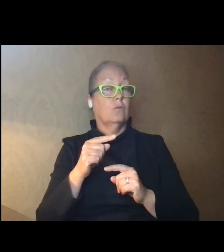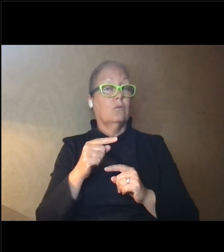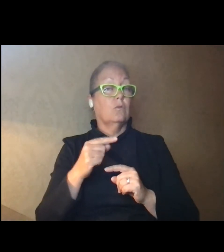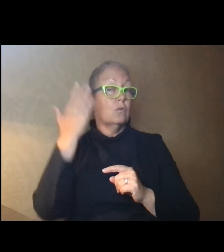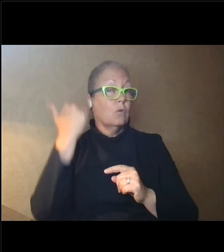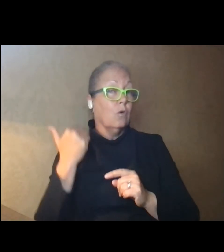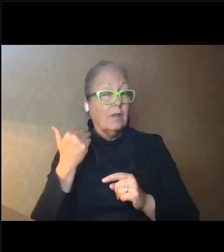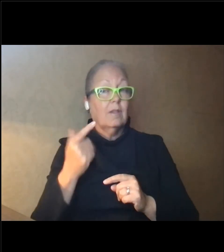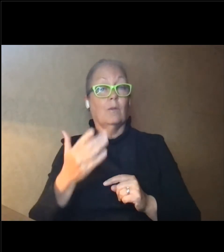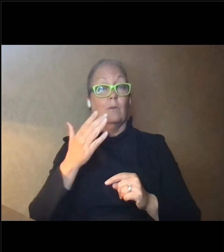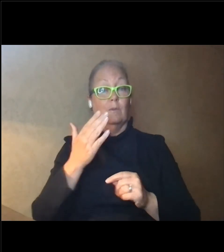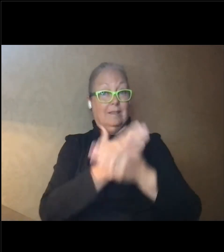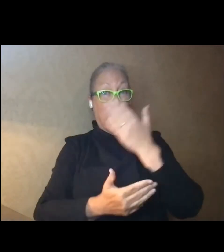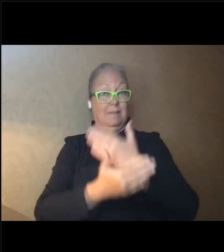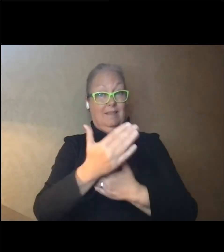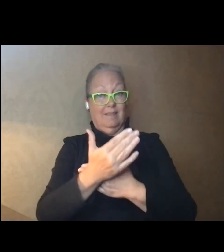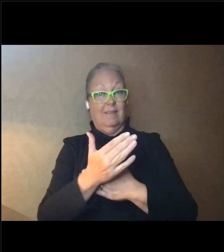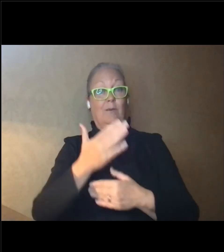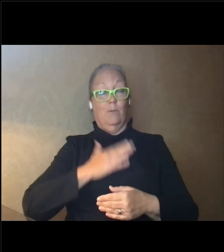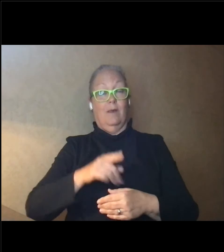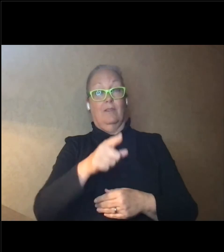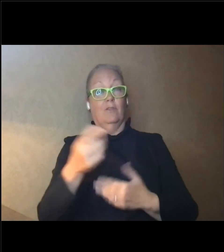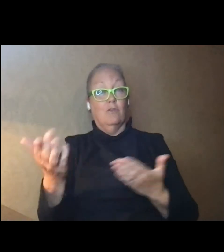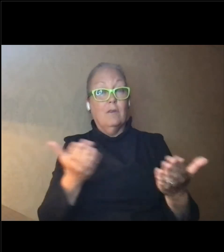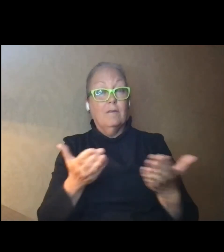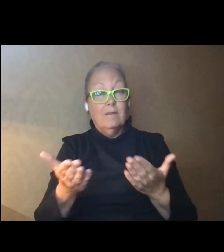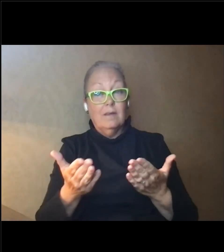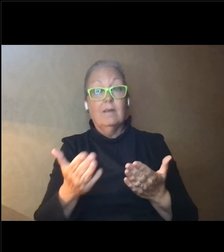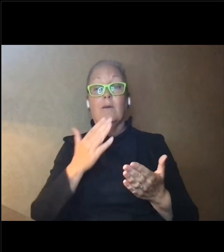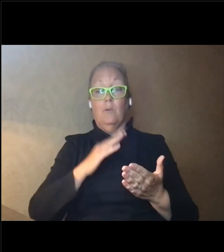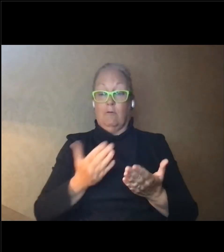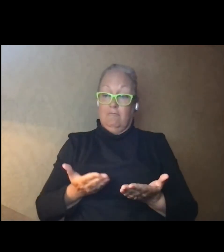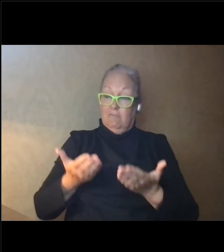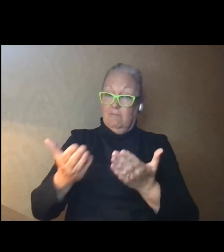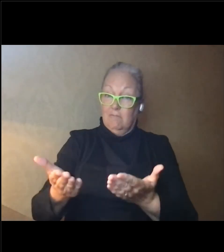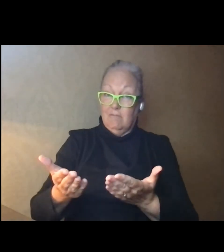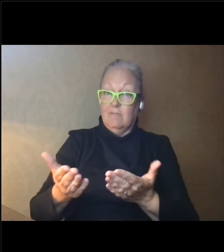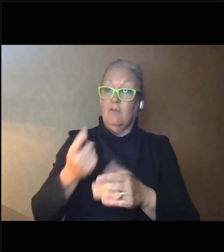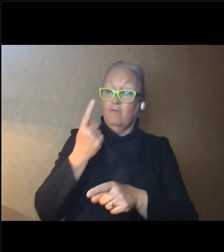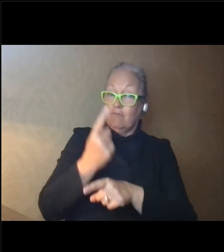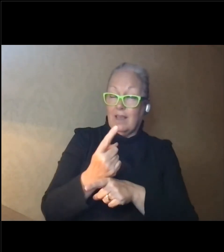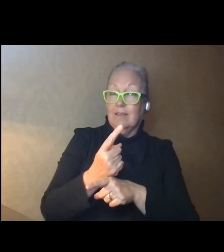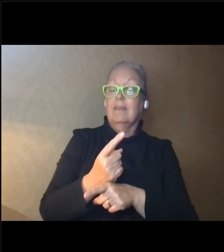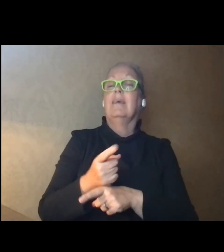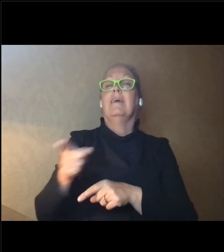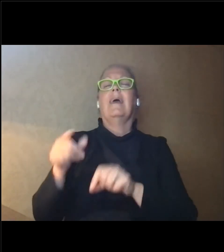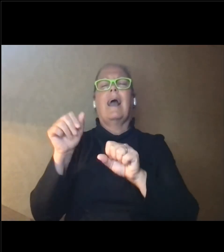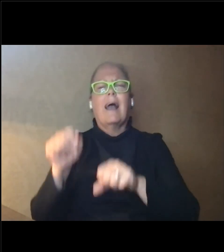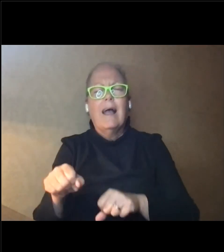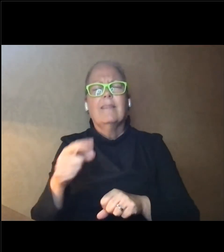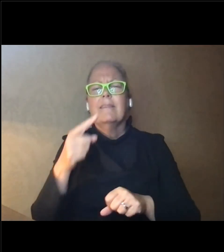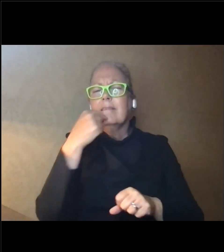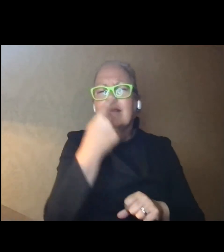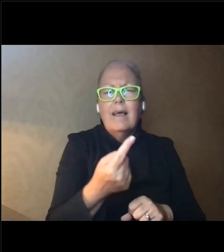to make sure that the channels we are offering are appropriate for them and they can actually articulate their